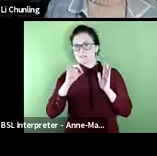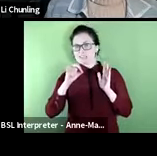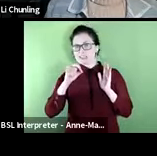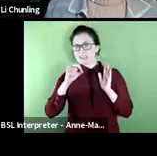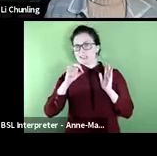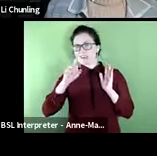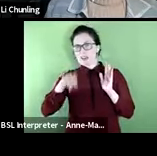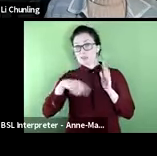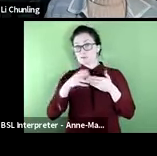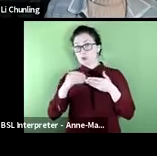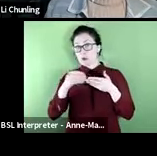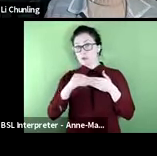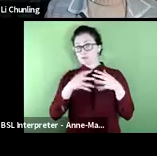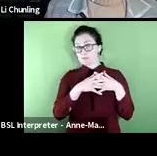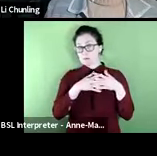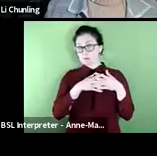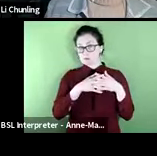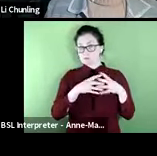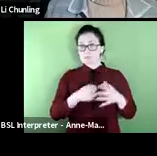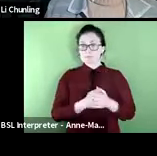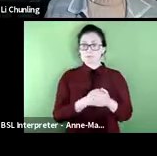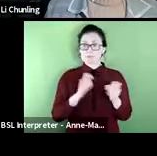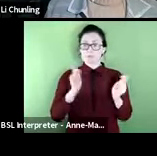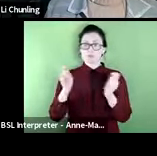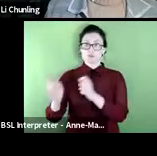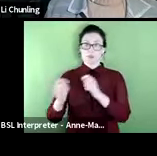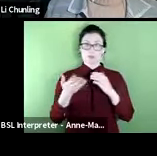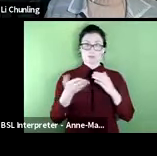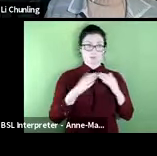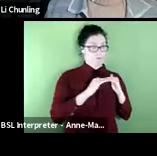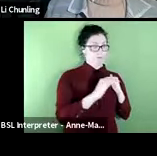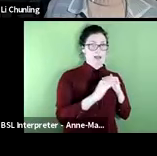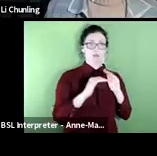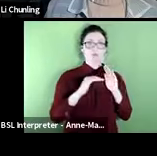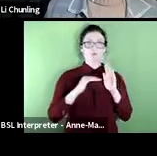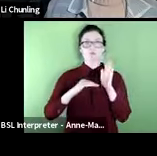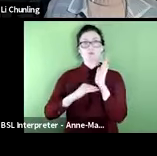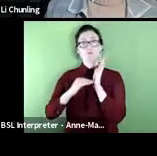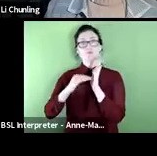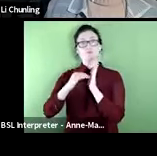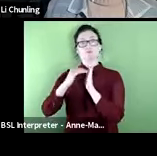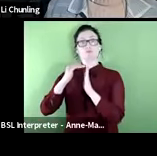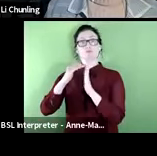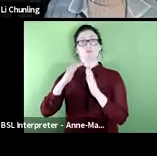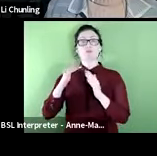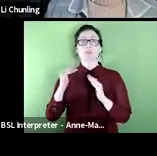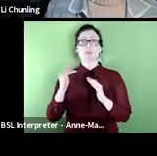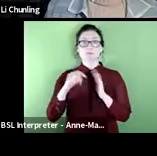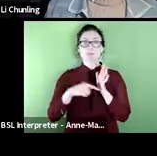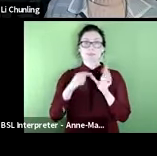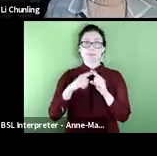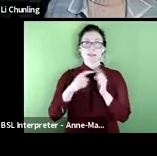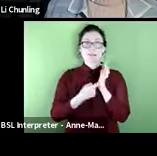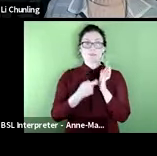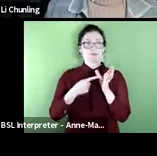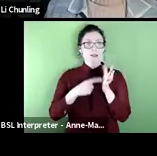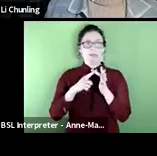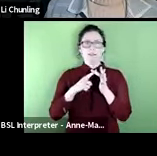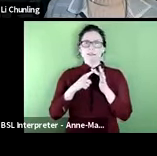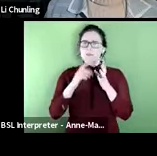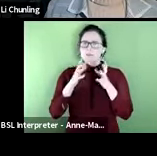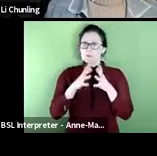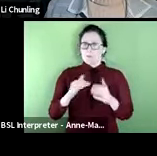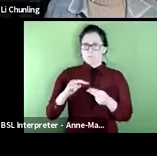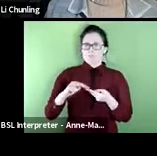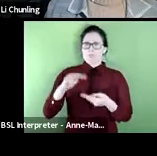is a change for Russia because we are going from the flat tax rate to a progressive tax rate, but I wouldn't say that this is a large progressive scale. So we have